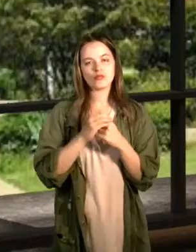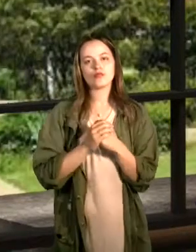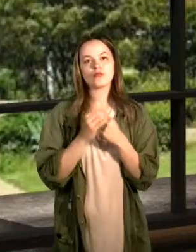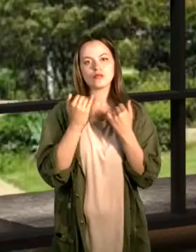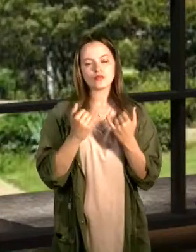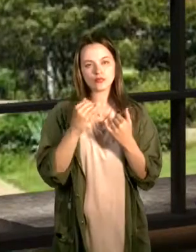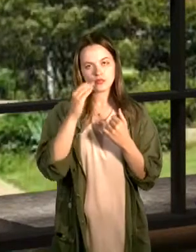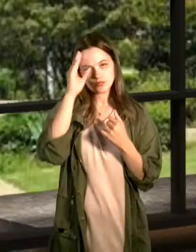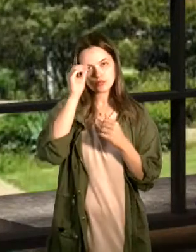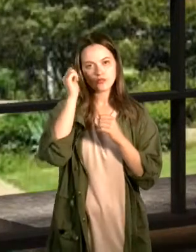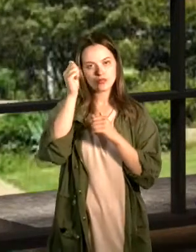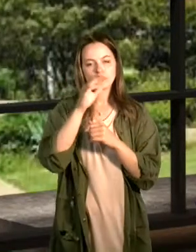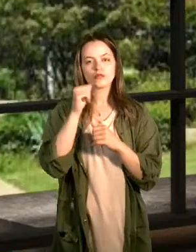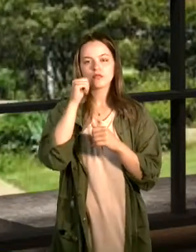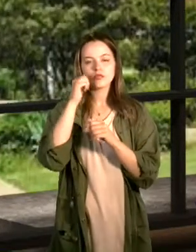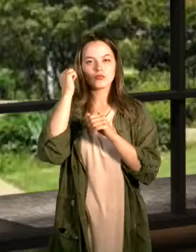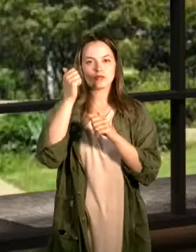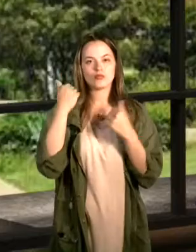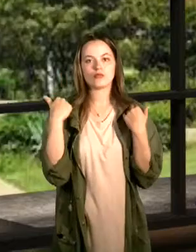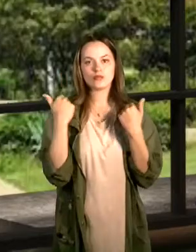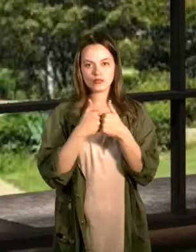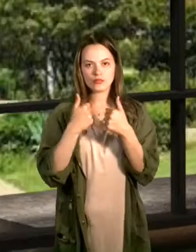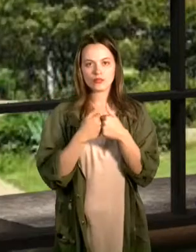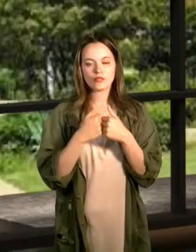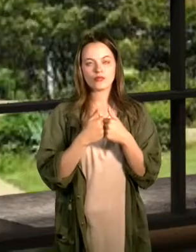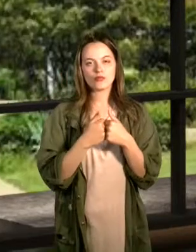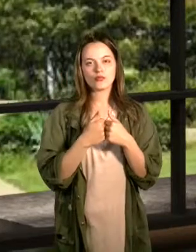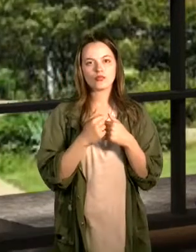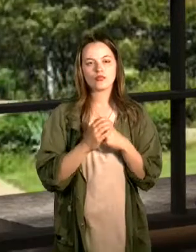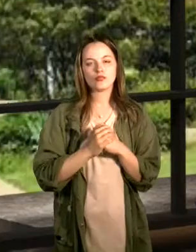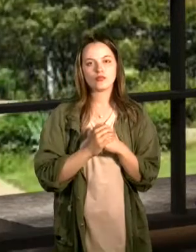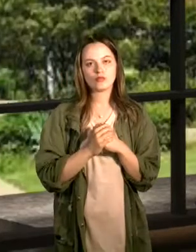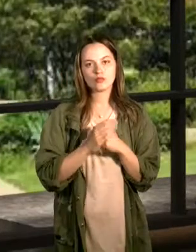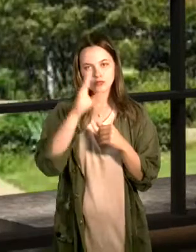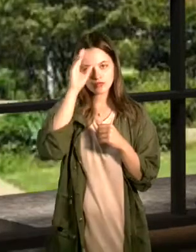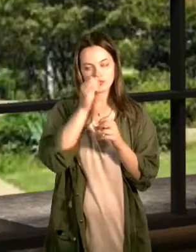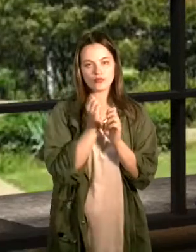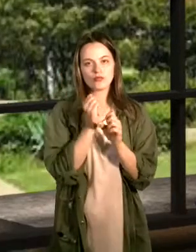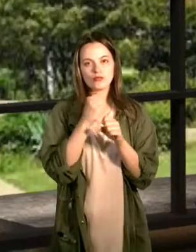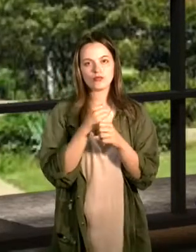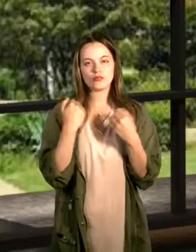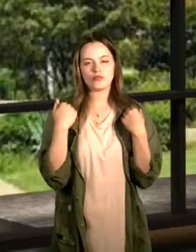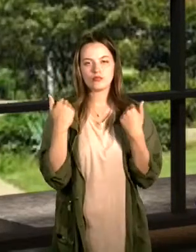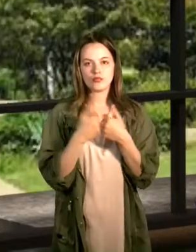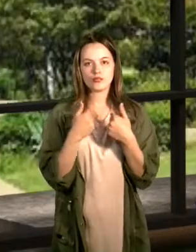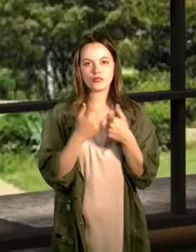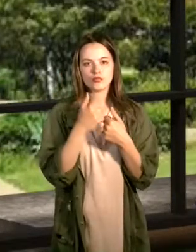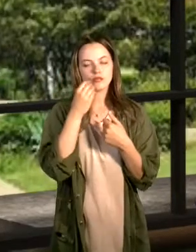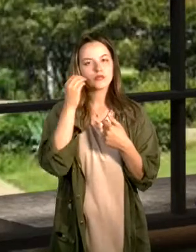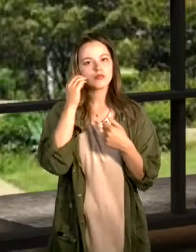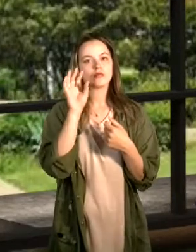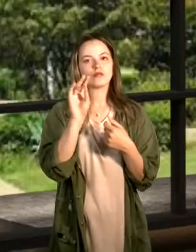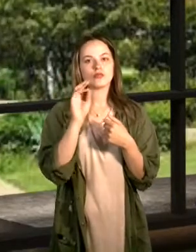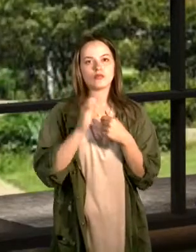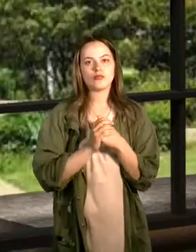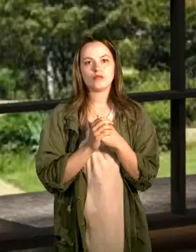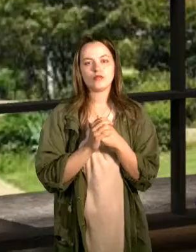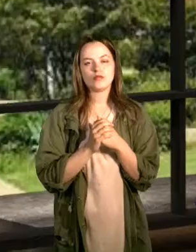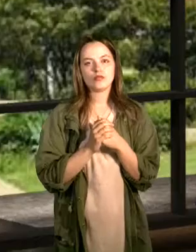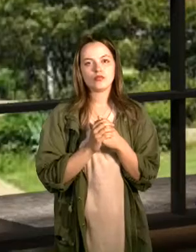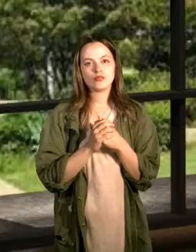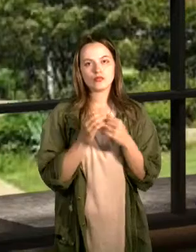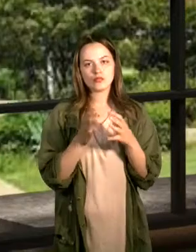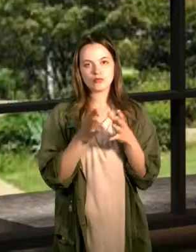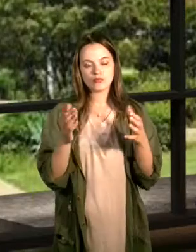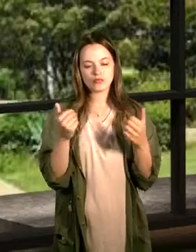Today, baseball and softball will face Northampton away, boys at 4 and girls at 5. Boys lacrosse will take on Emmaus home at 7. The Trojans have got some